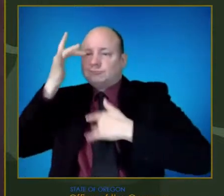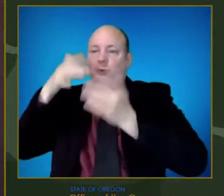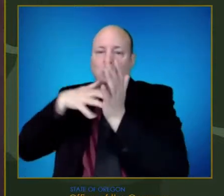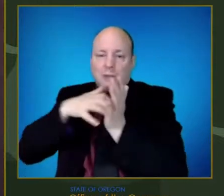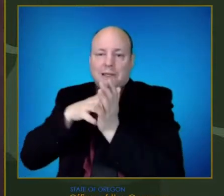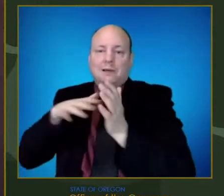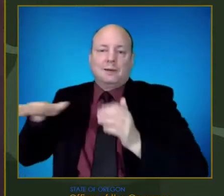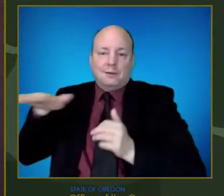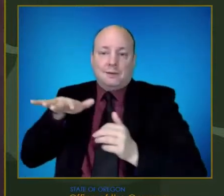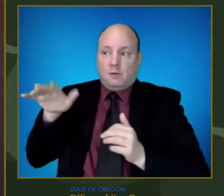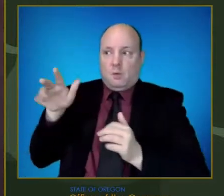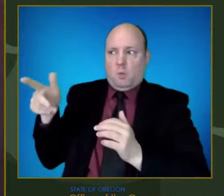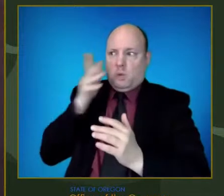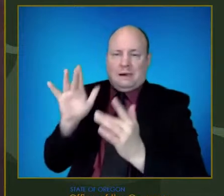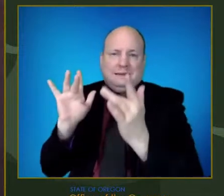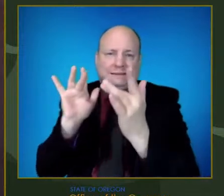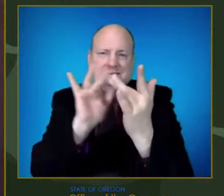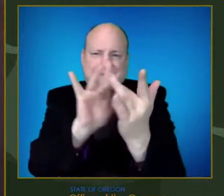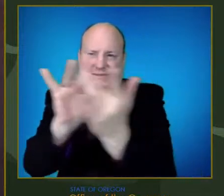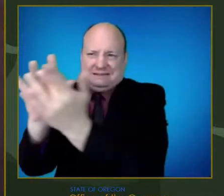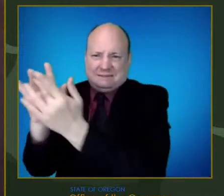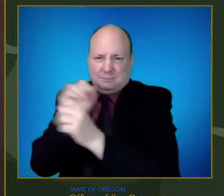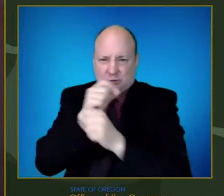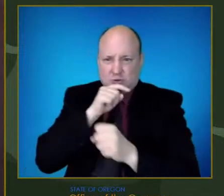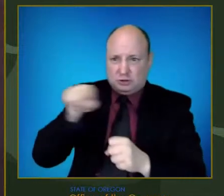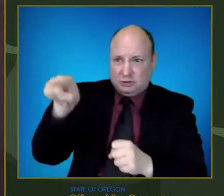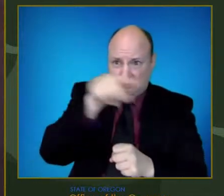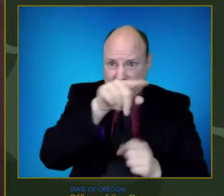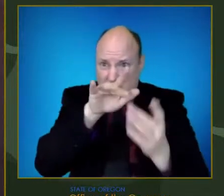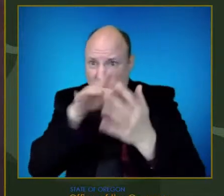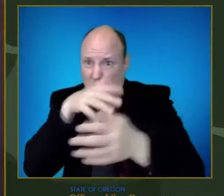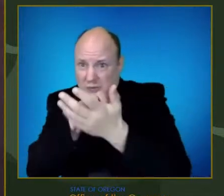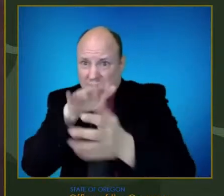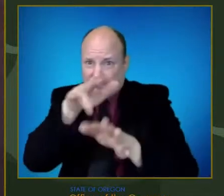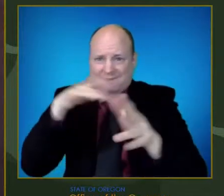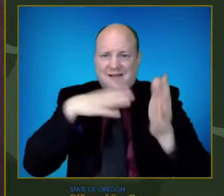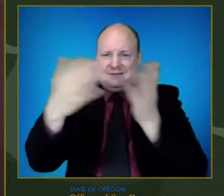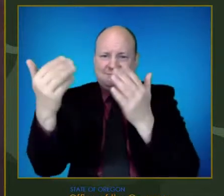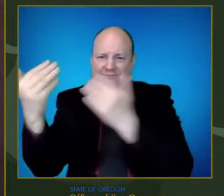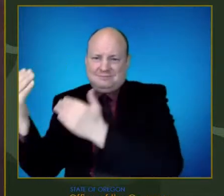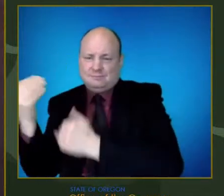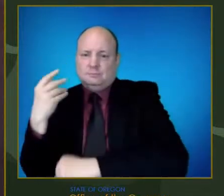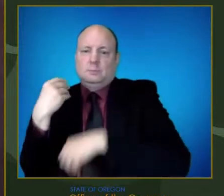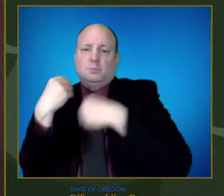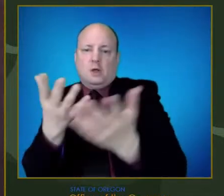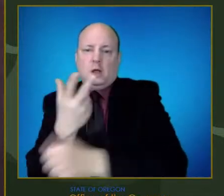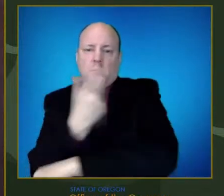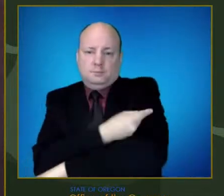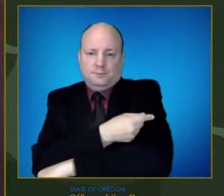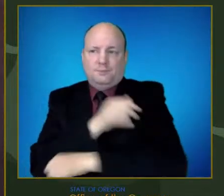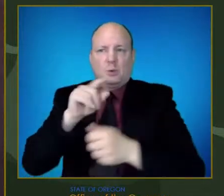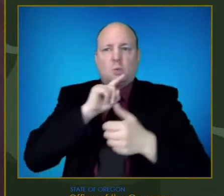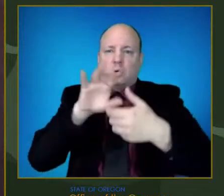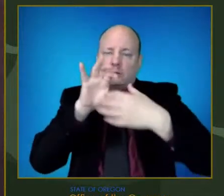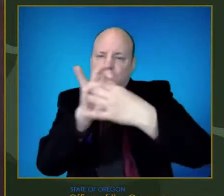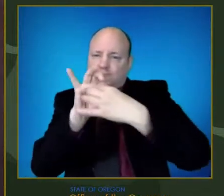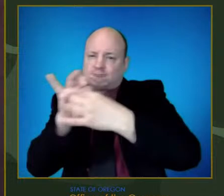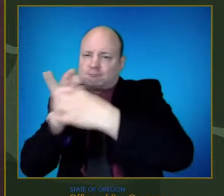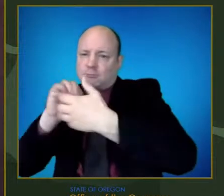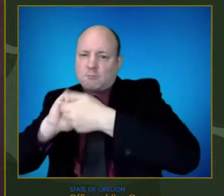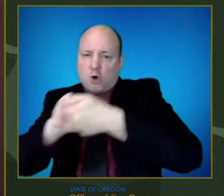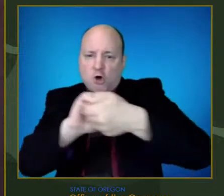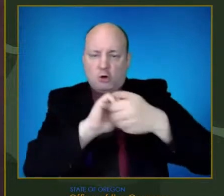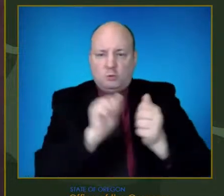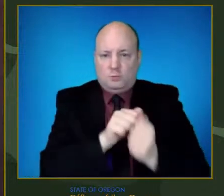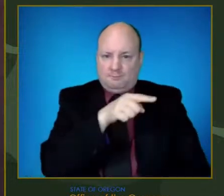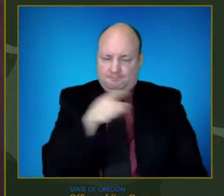get connected to a vaccine. We appreciate their continued partnership. I'll end this morning